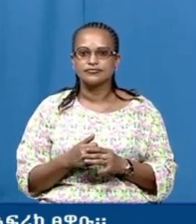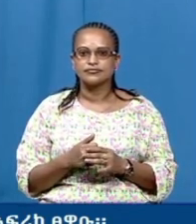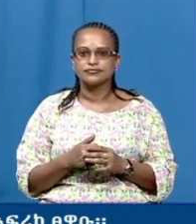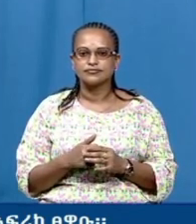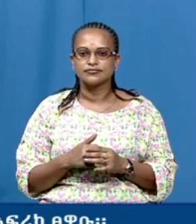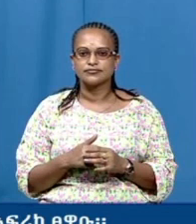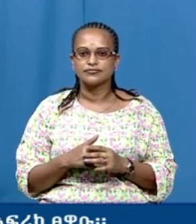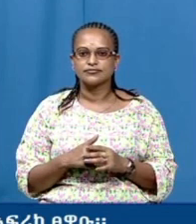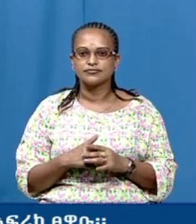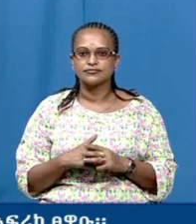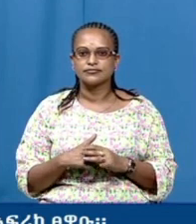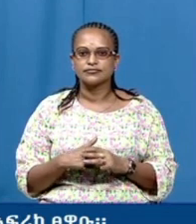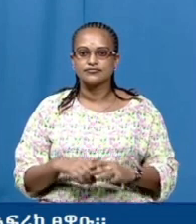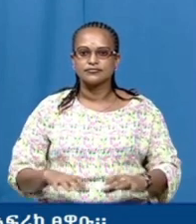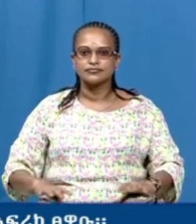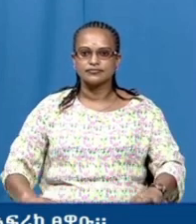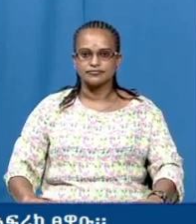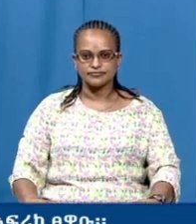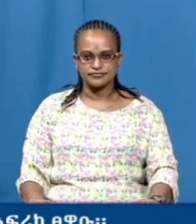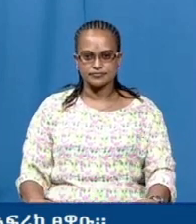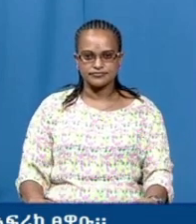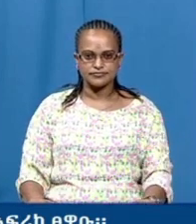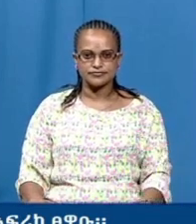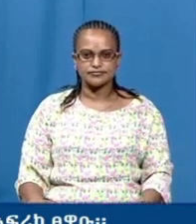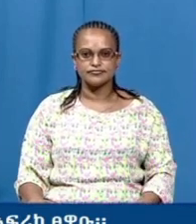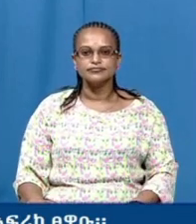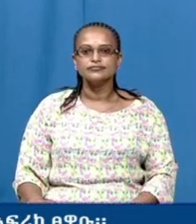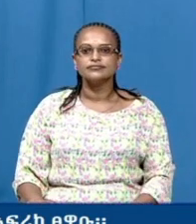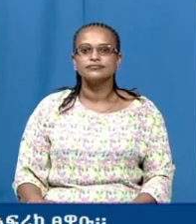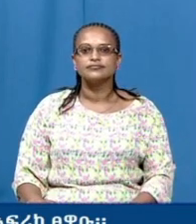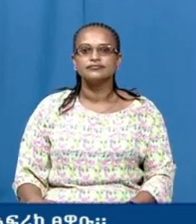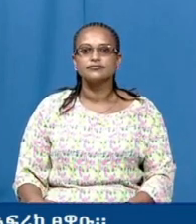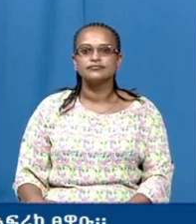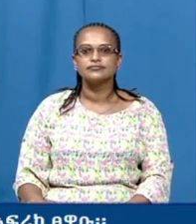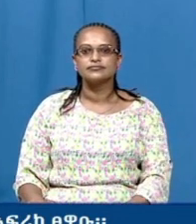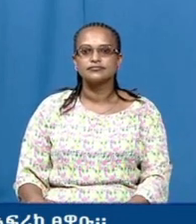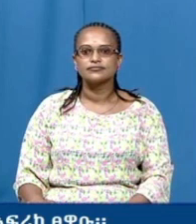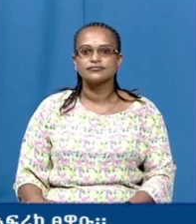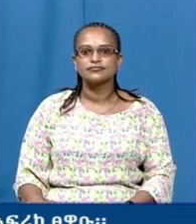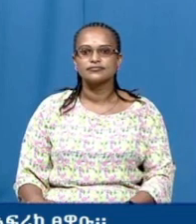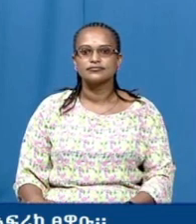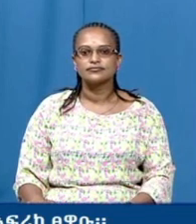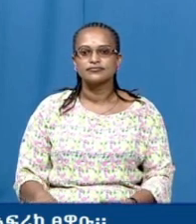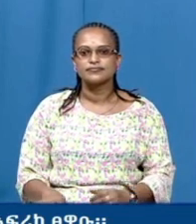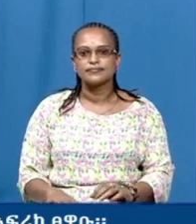this? Based on the Pretoria agreement signed, the parties agreed